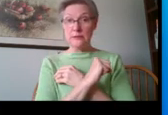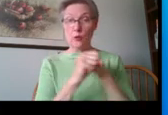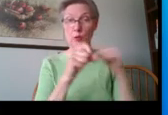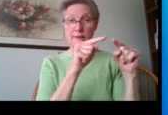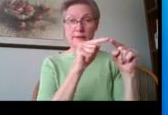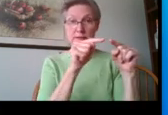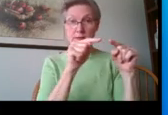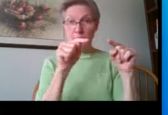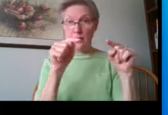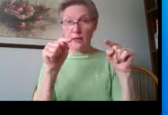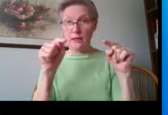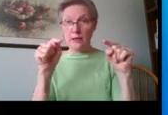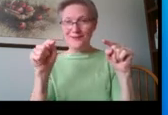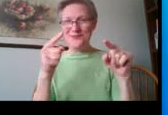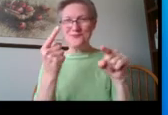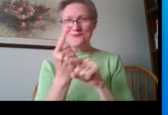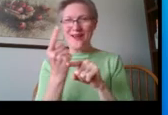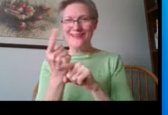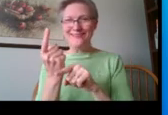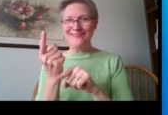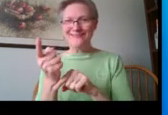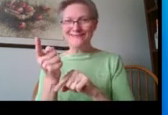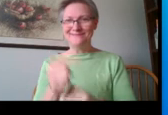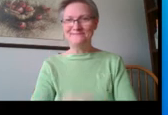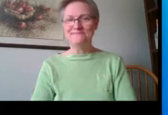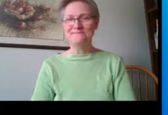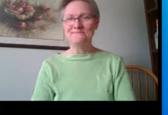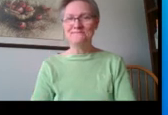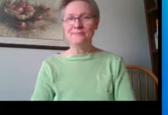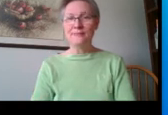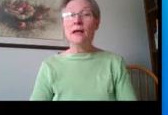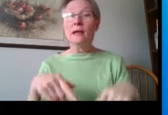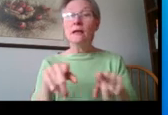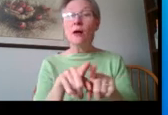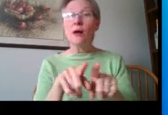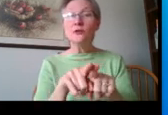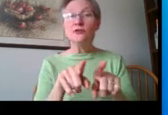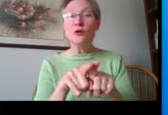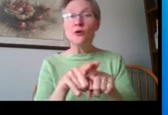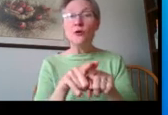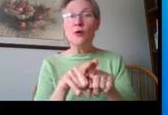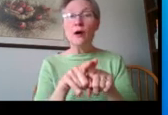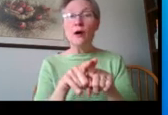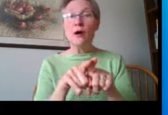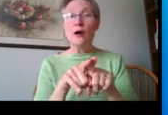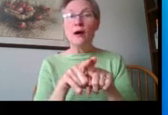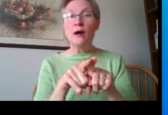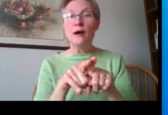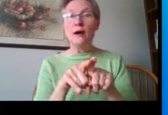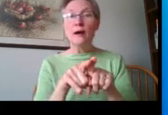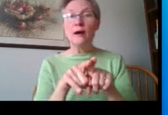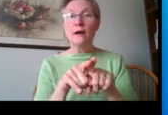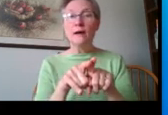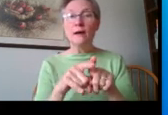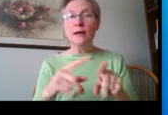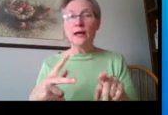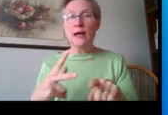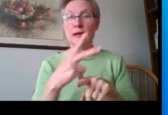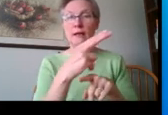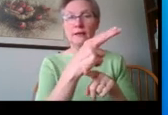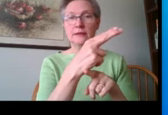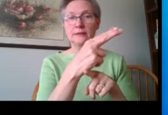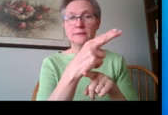way, going this way, you are absolutely right. I can also color it this way or cut it this way.